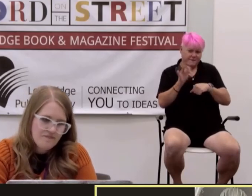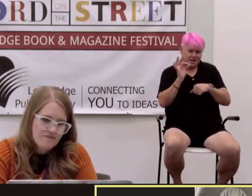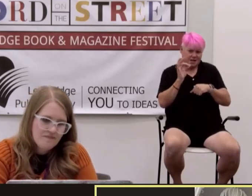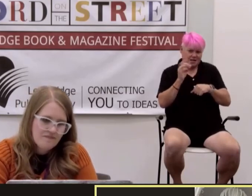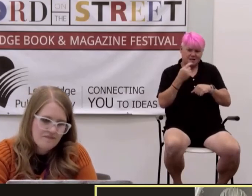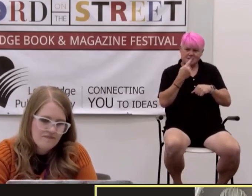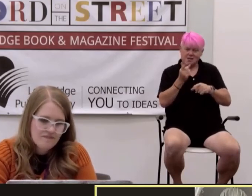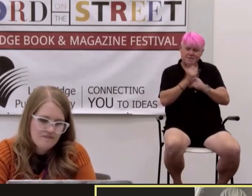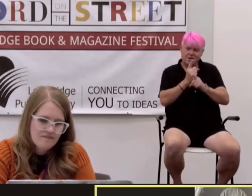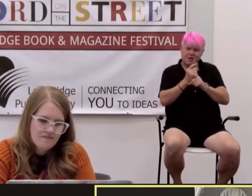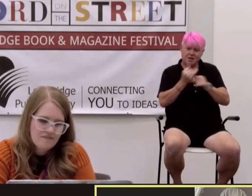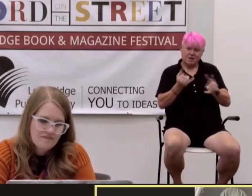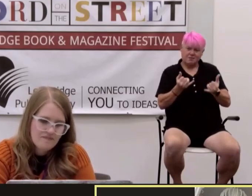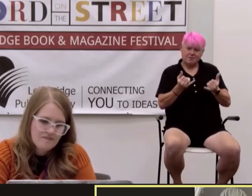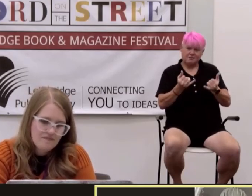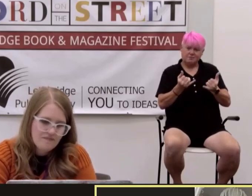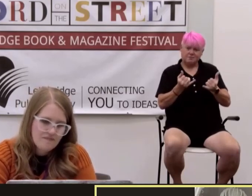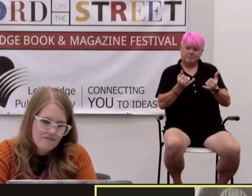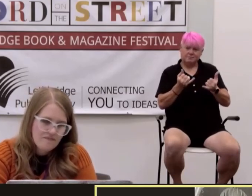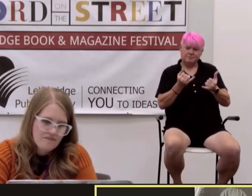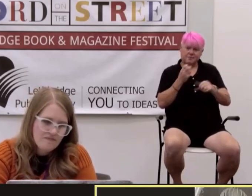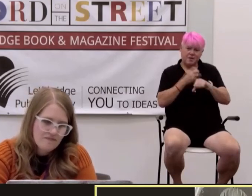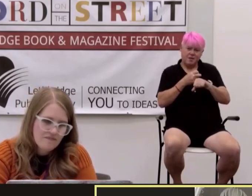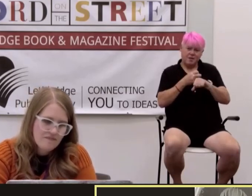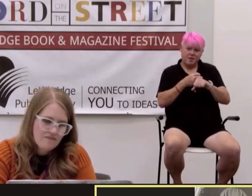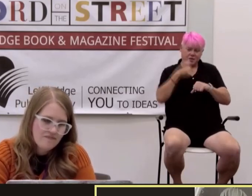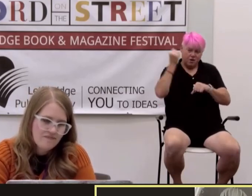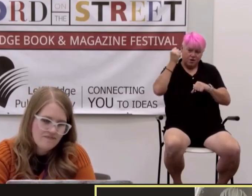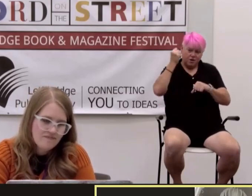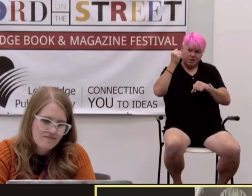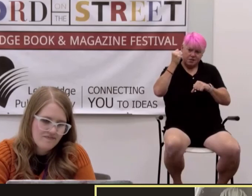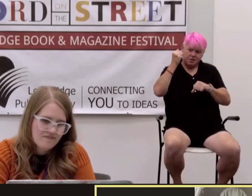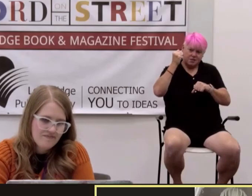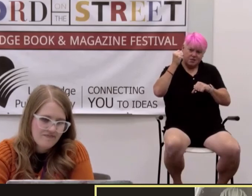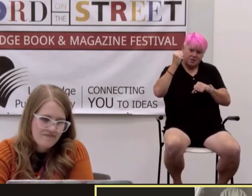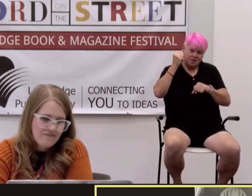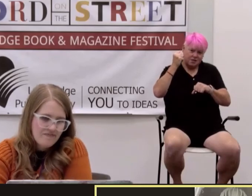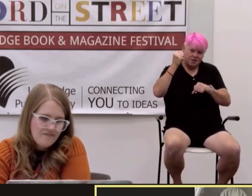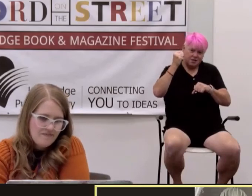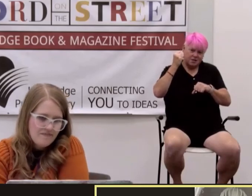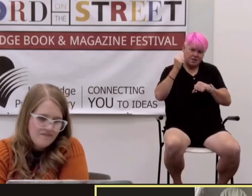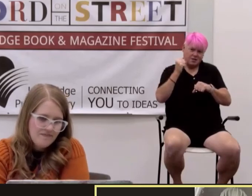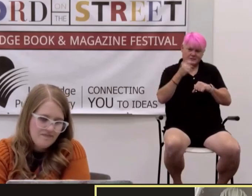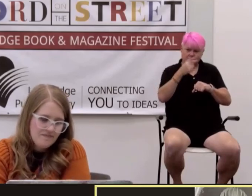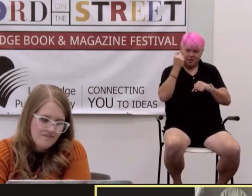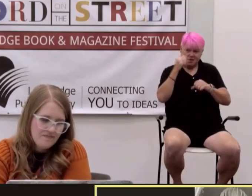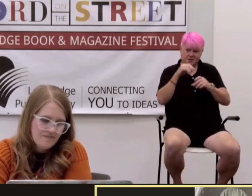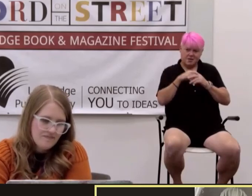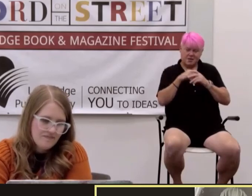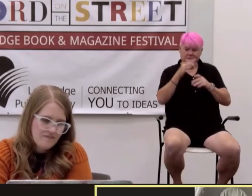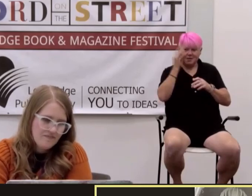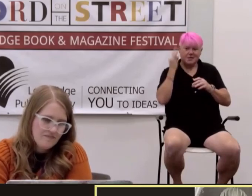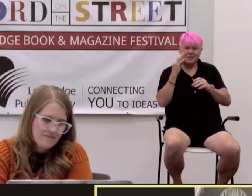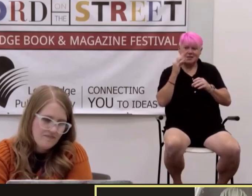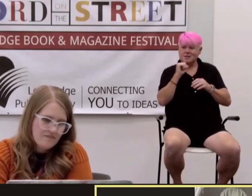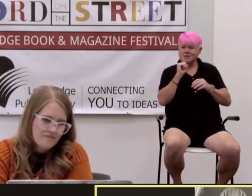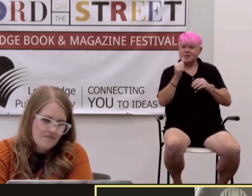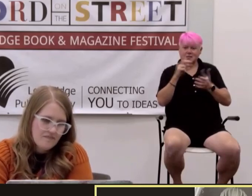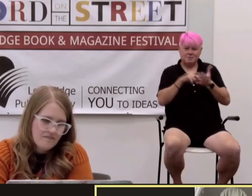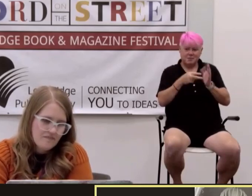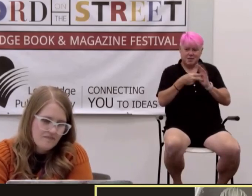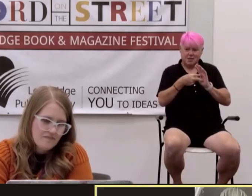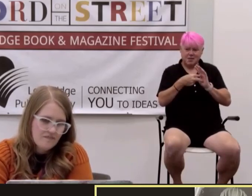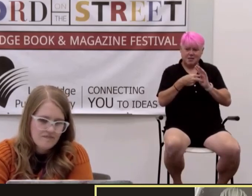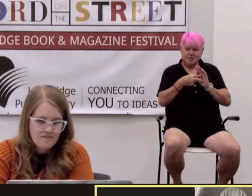now because I've never done it. So, you know, just because I'm Indigenous does not necessarily mean